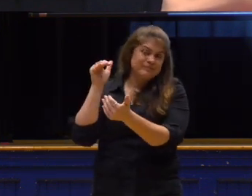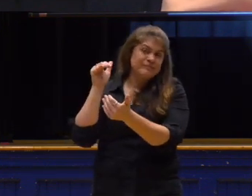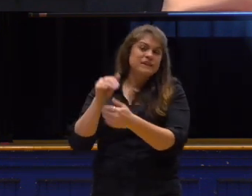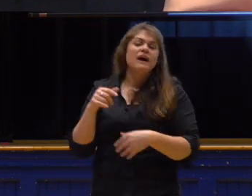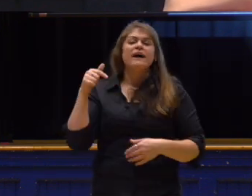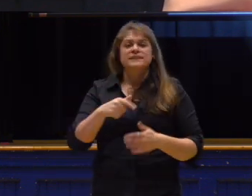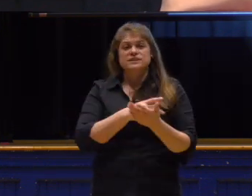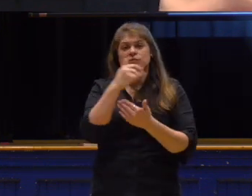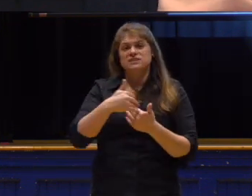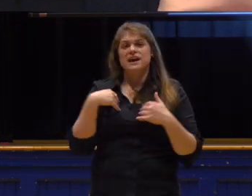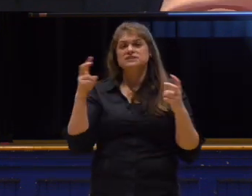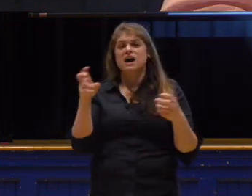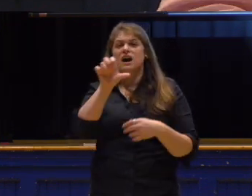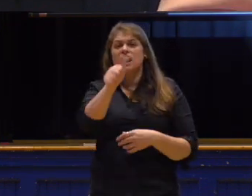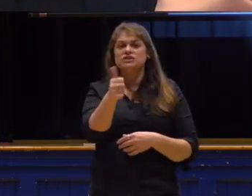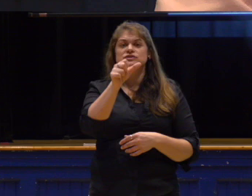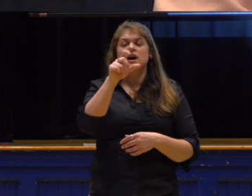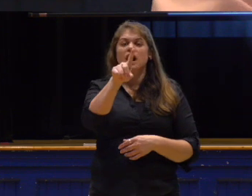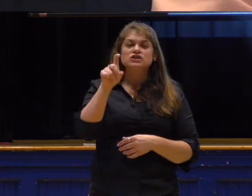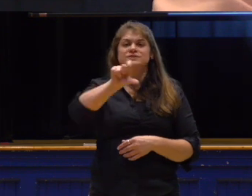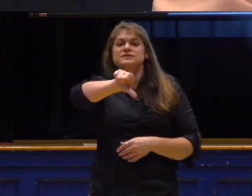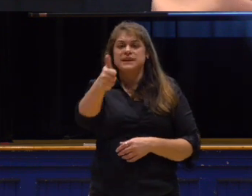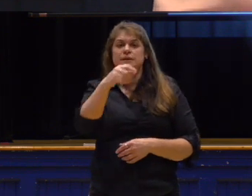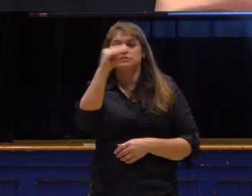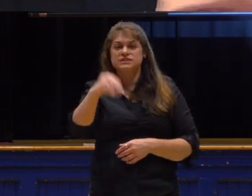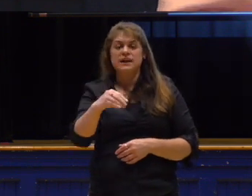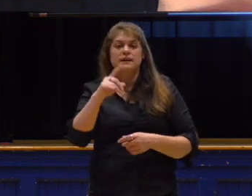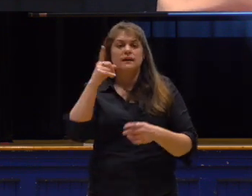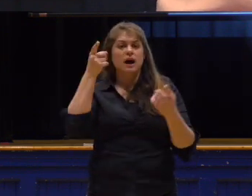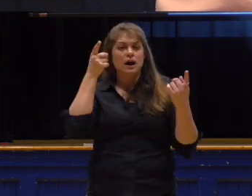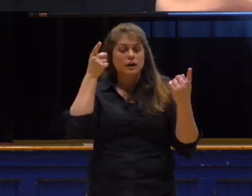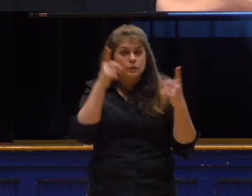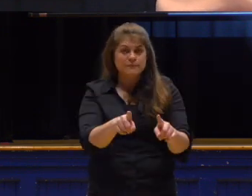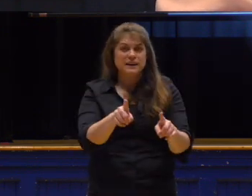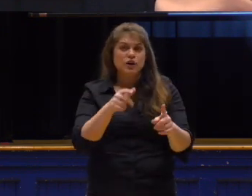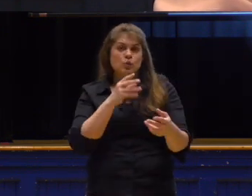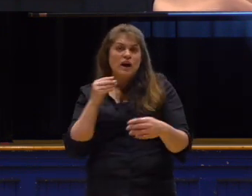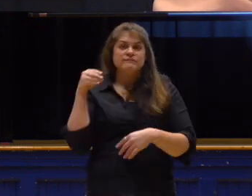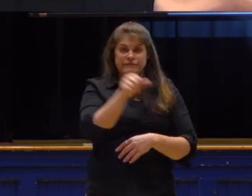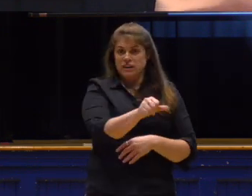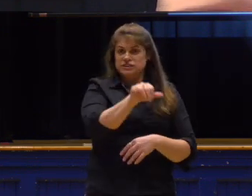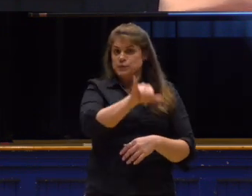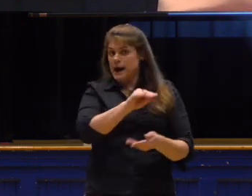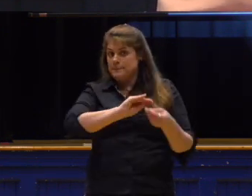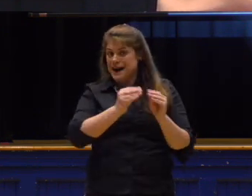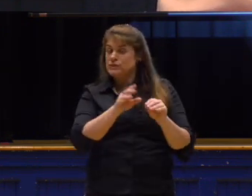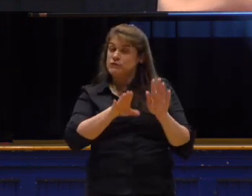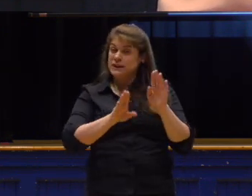This project has what's called a 110% agreement where we're funded through that amount. And if we exceed in